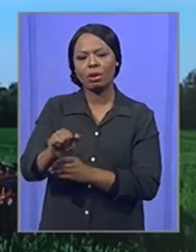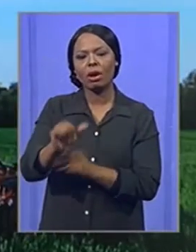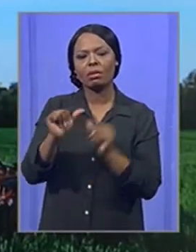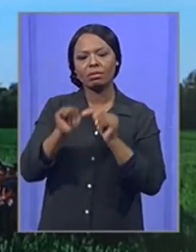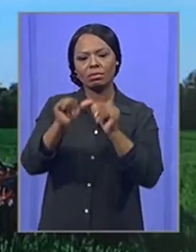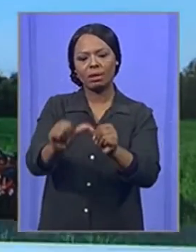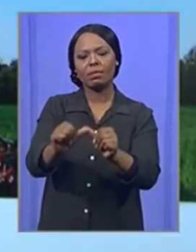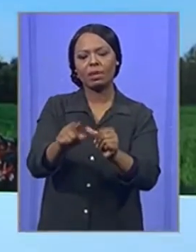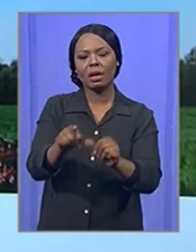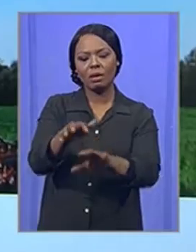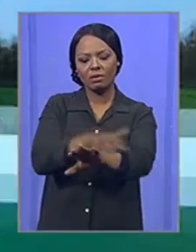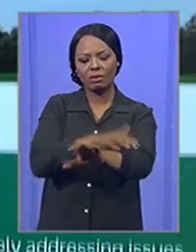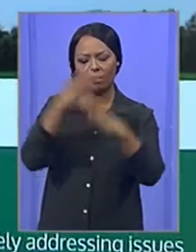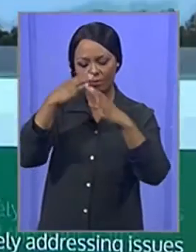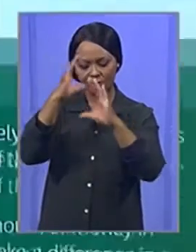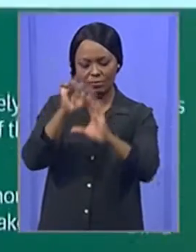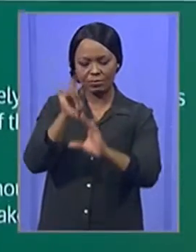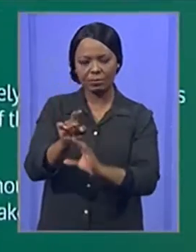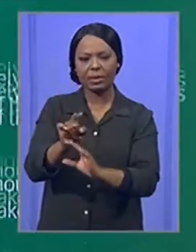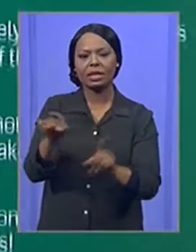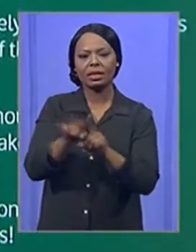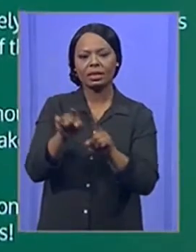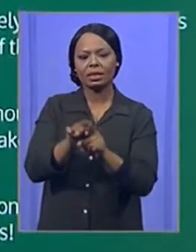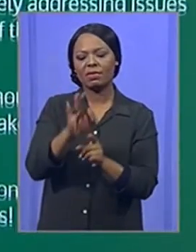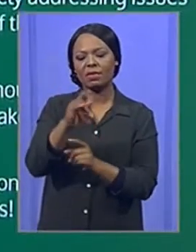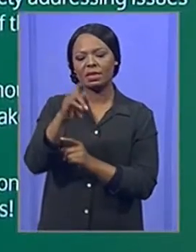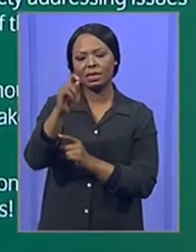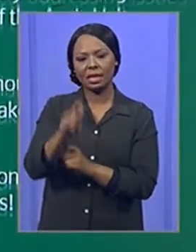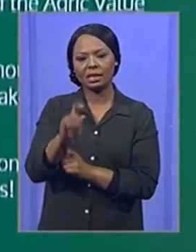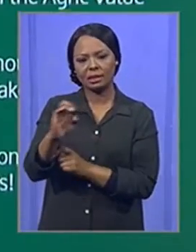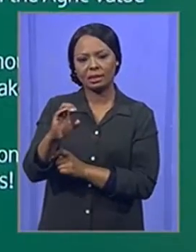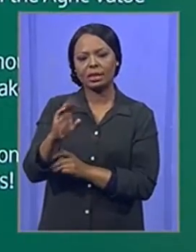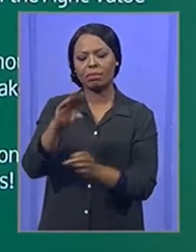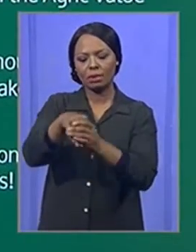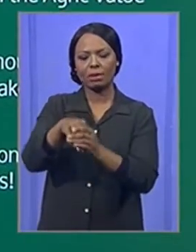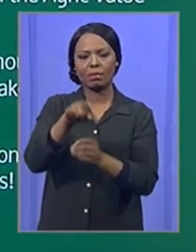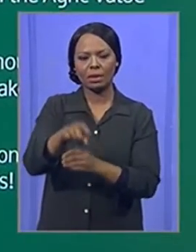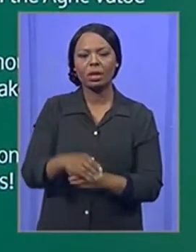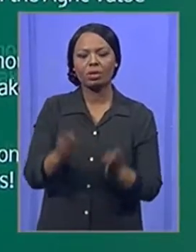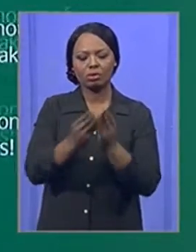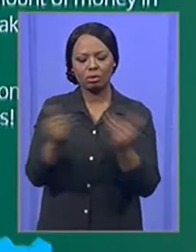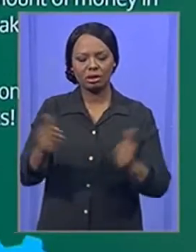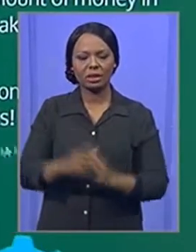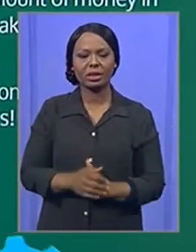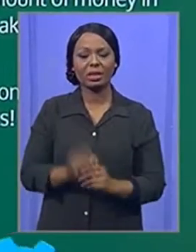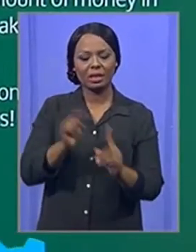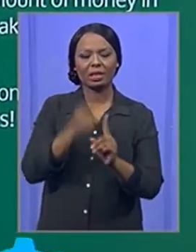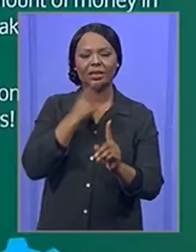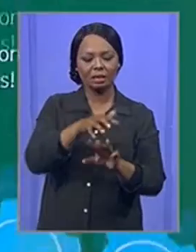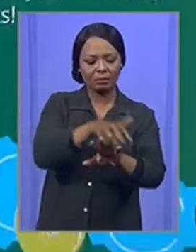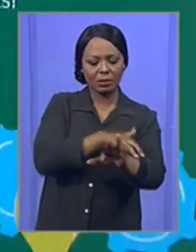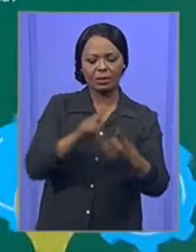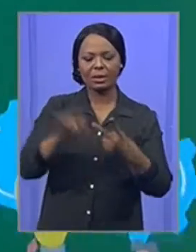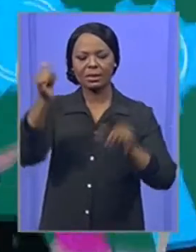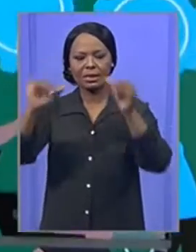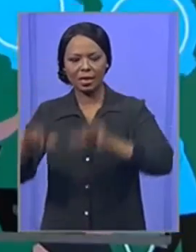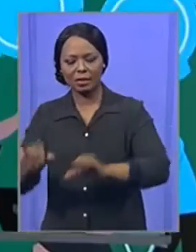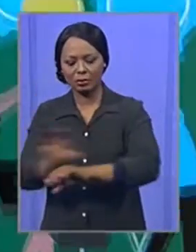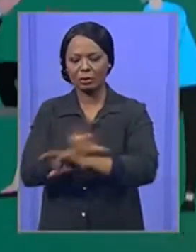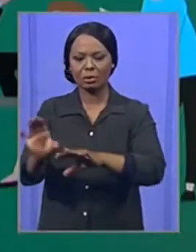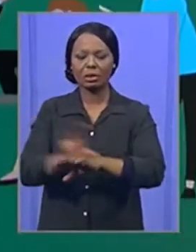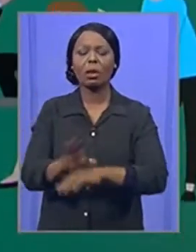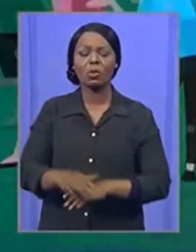temothuo ebile gapile kabo ya fintech solution. Mokhalaka a re go kopanya temothuo le science ya computer ra ke kakanyo